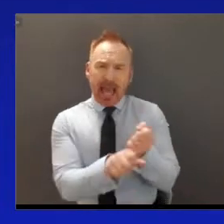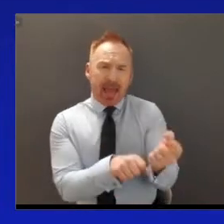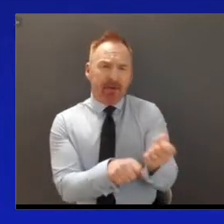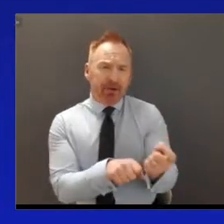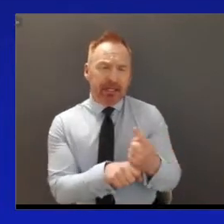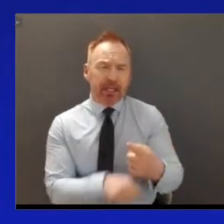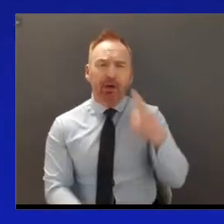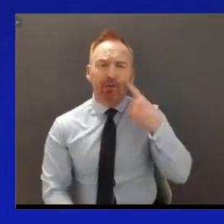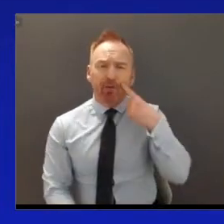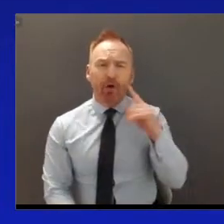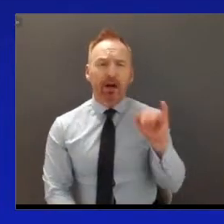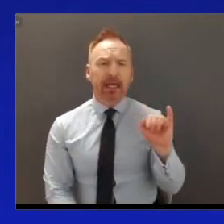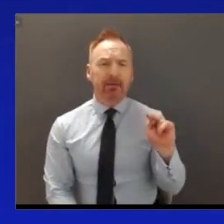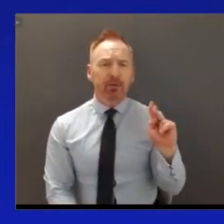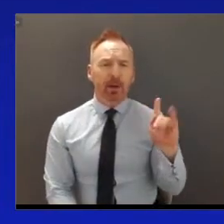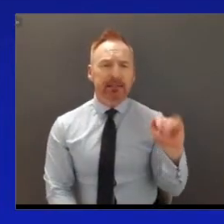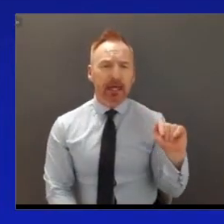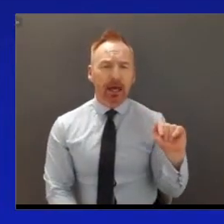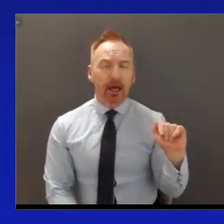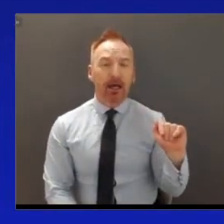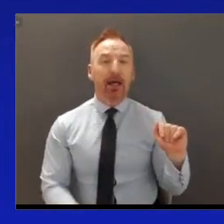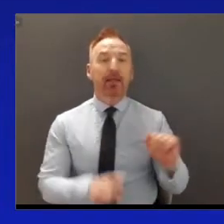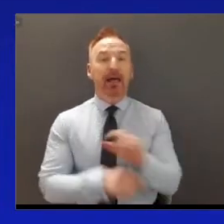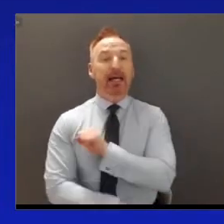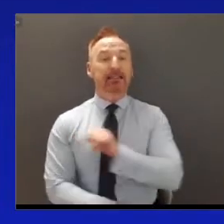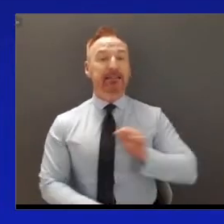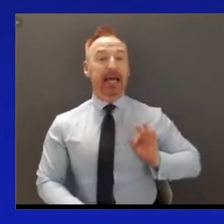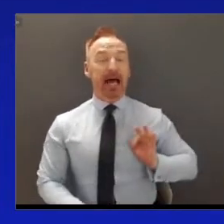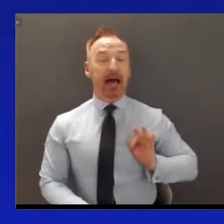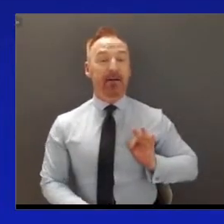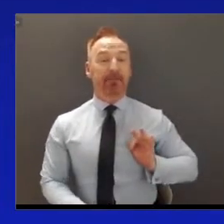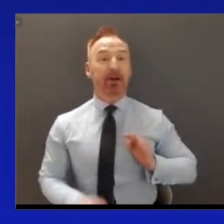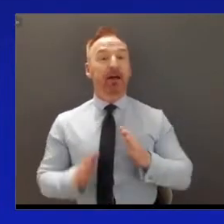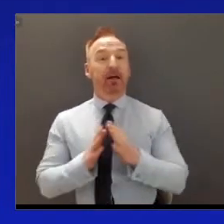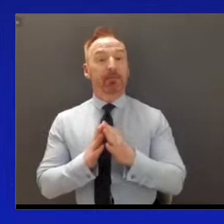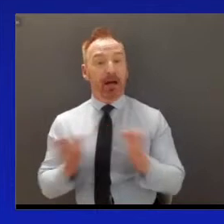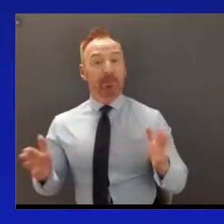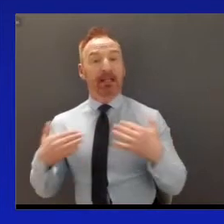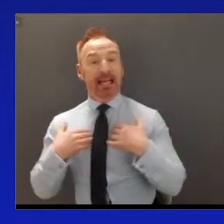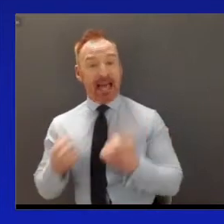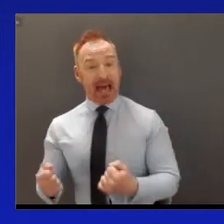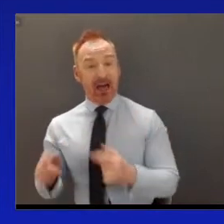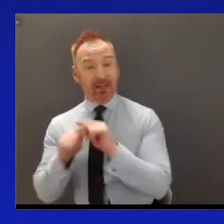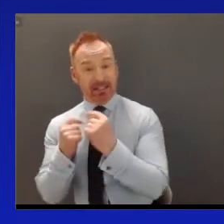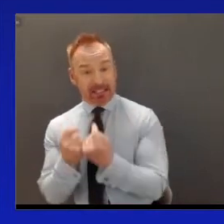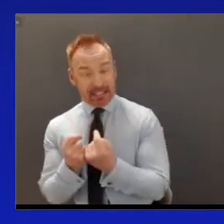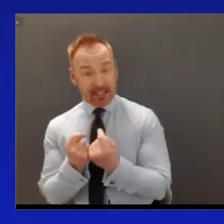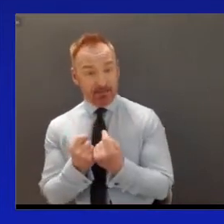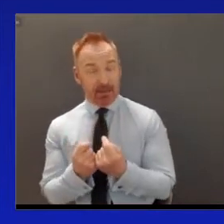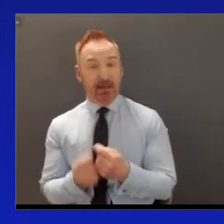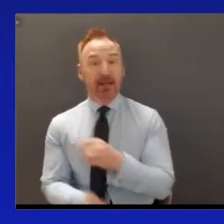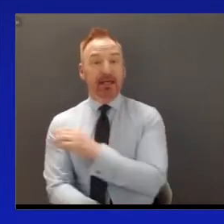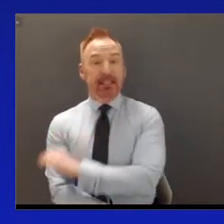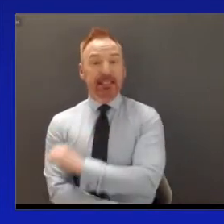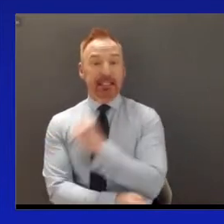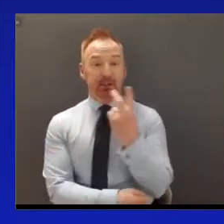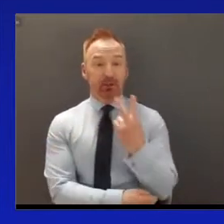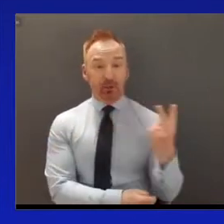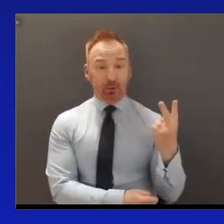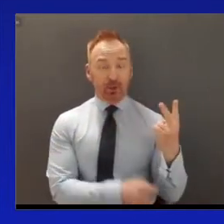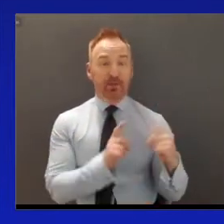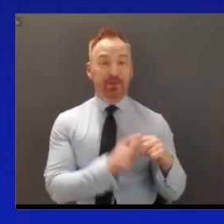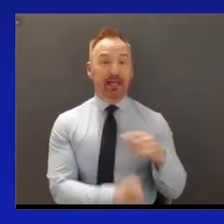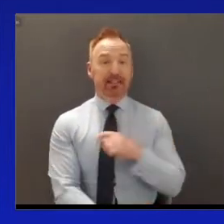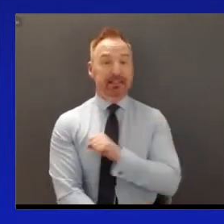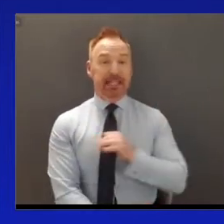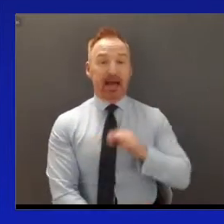be staffed by the public health team, those 4. We'll have 2 hospital clinics, which will be staffed by the hospitals as well, which are currently